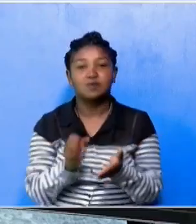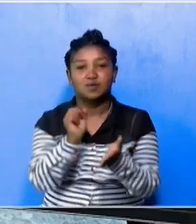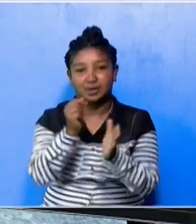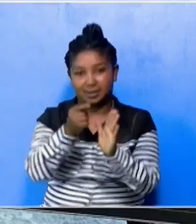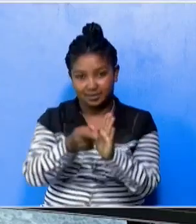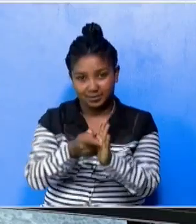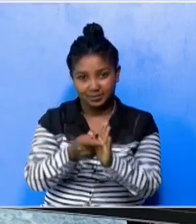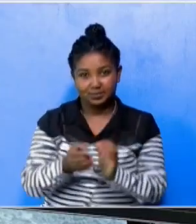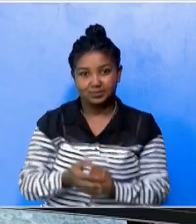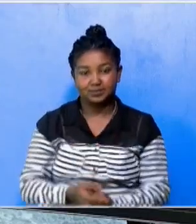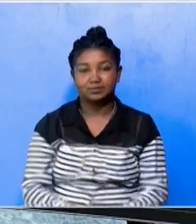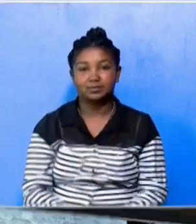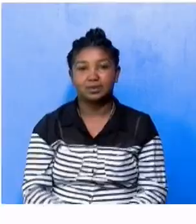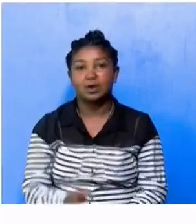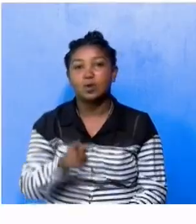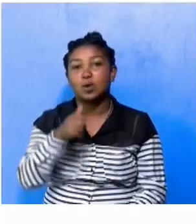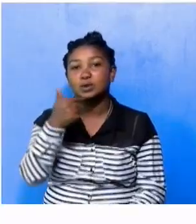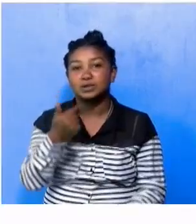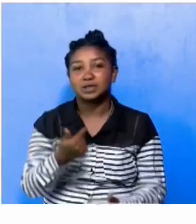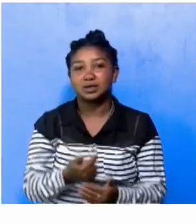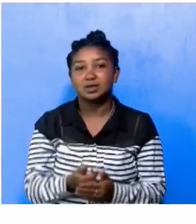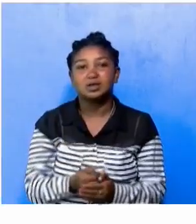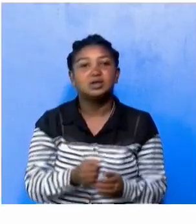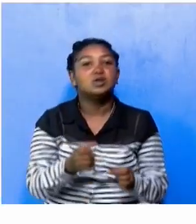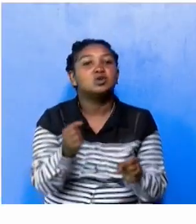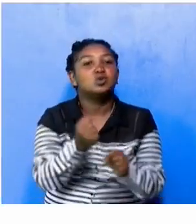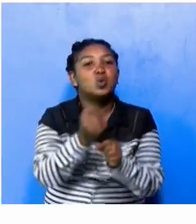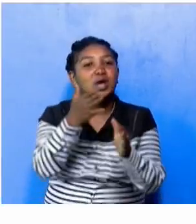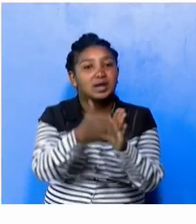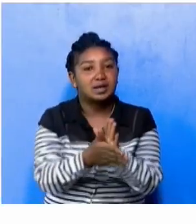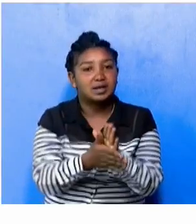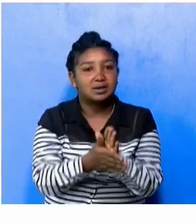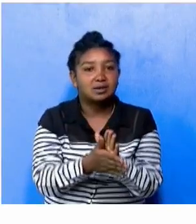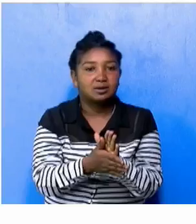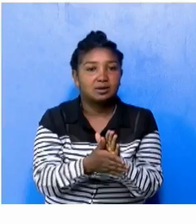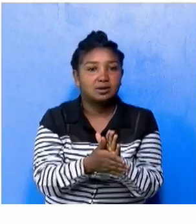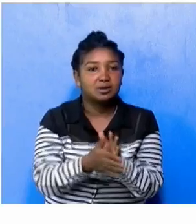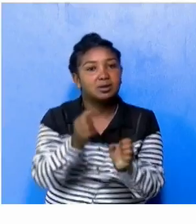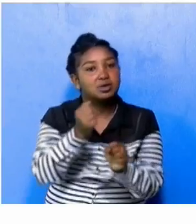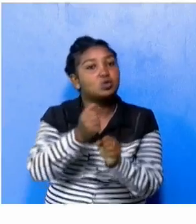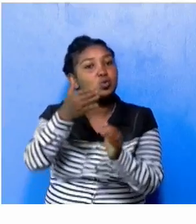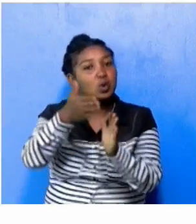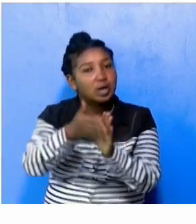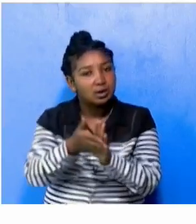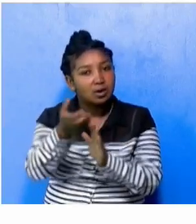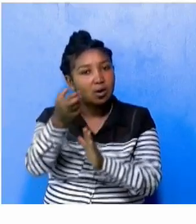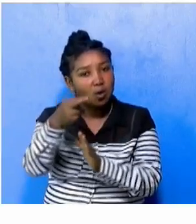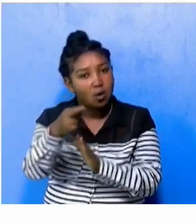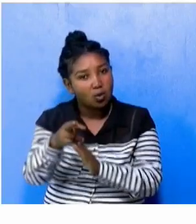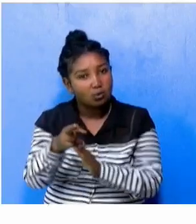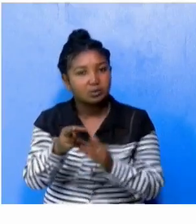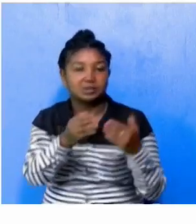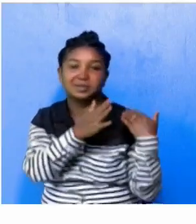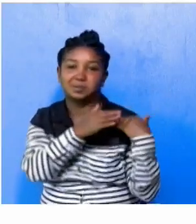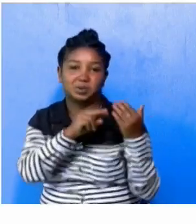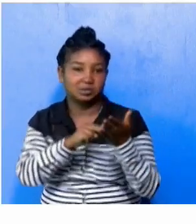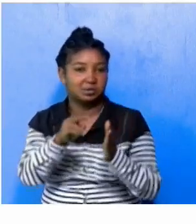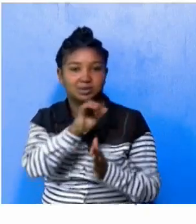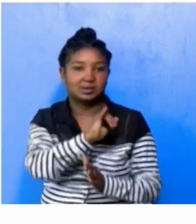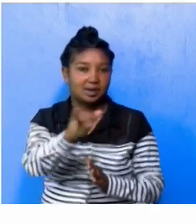example, when we say here, doer of the action, doer or subject mean here?